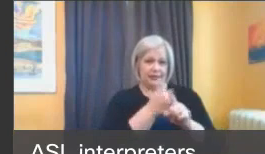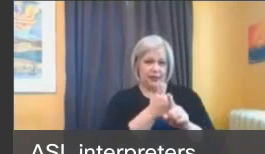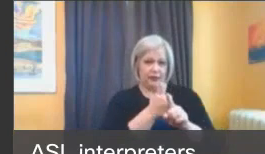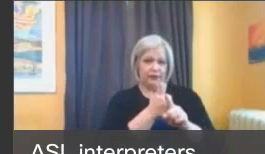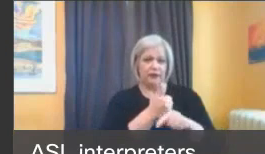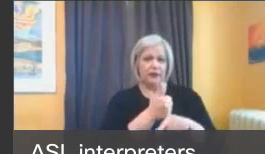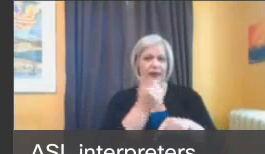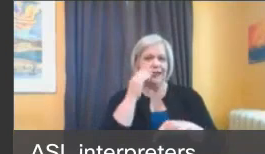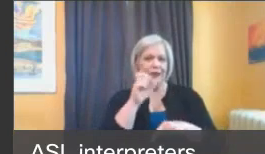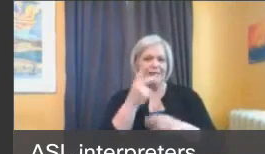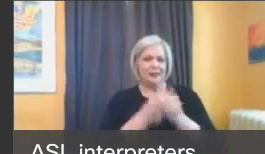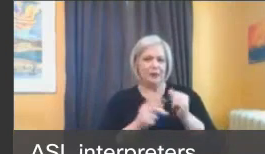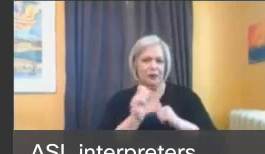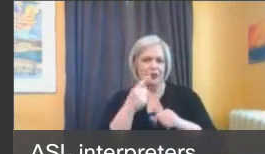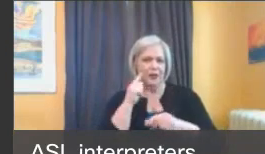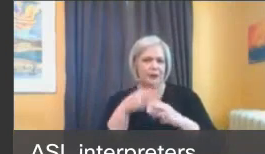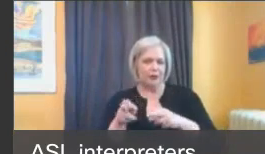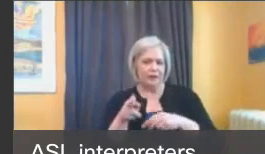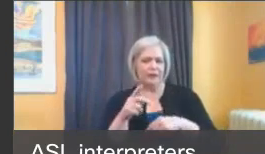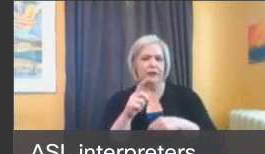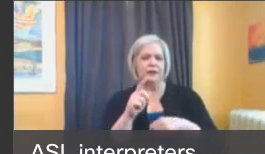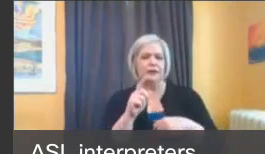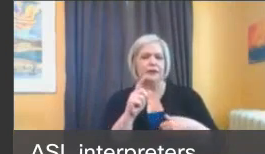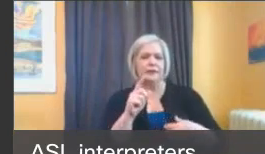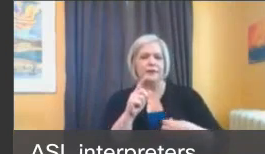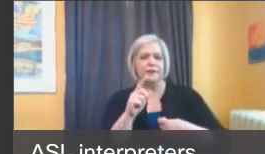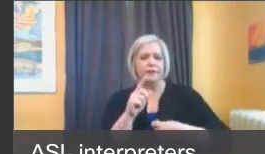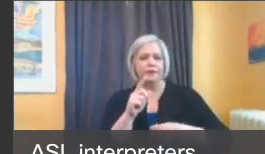And I know you asked us both a question, so I'll be very brief and pass it to the professor.